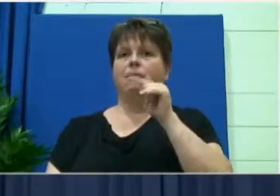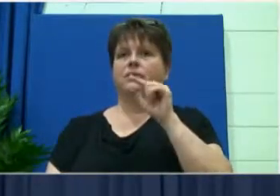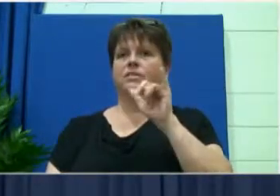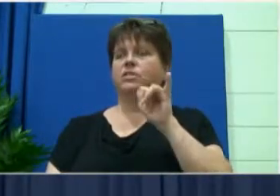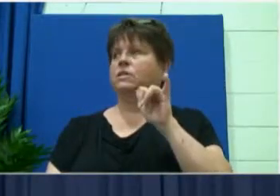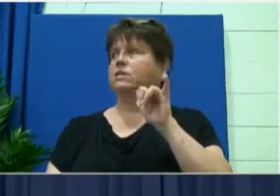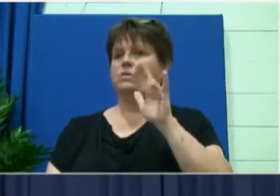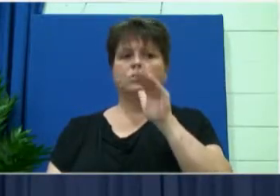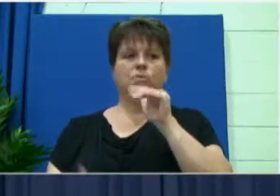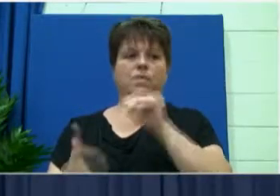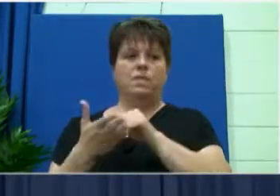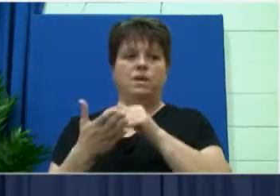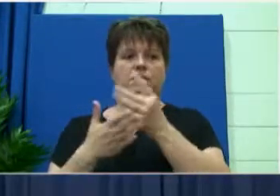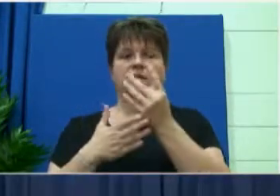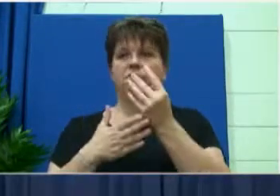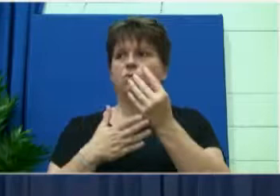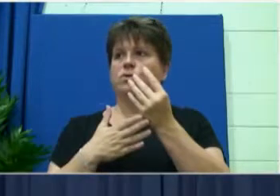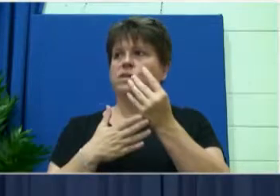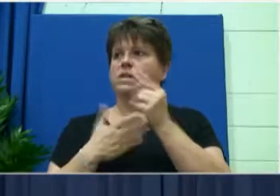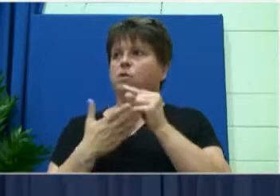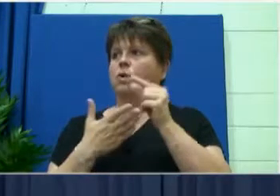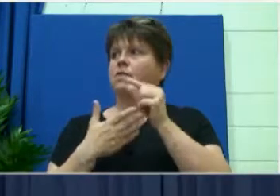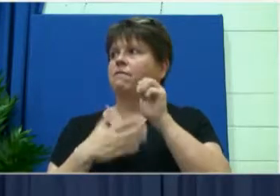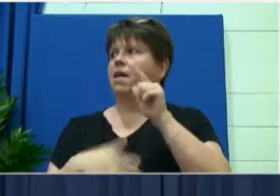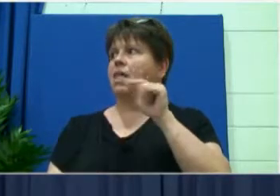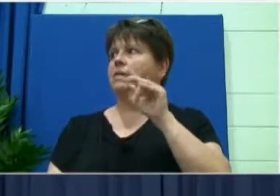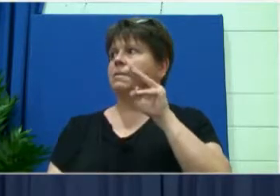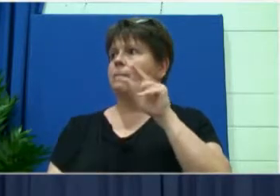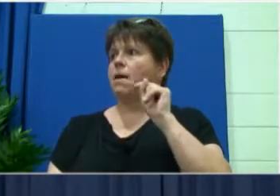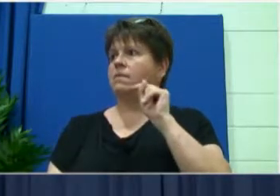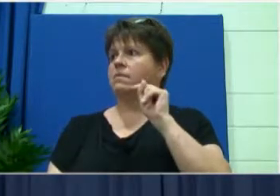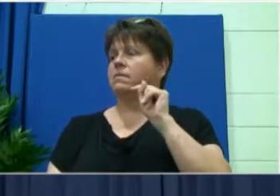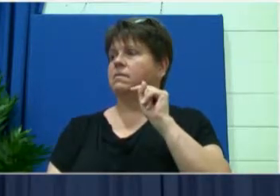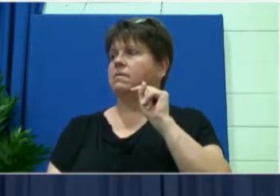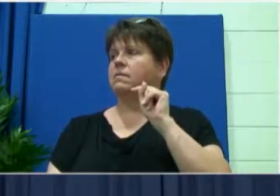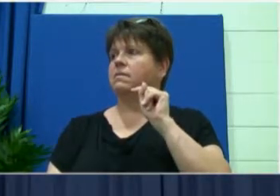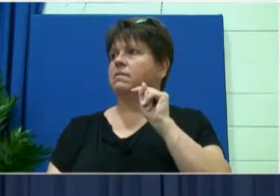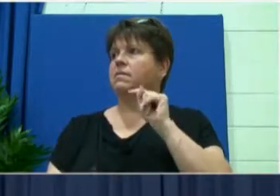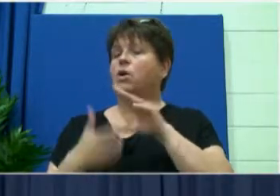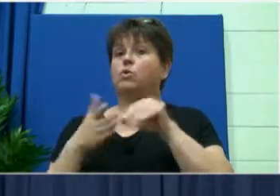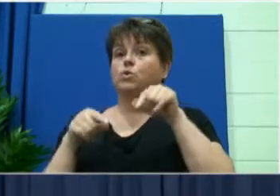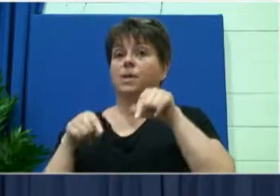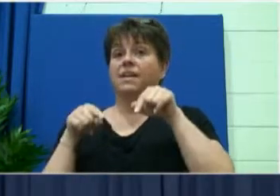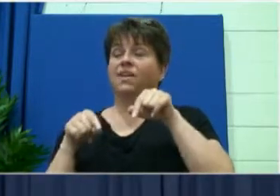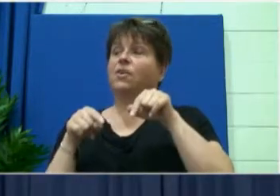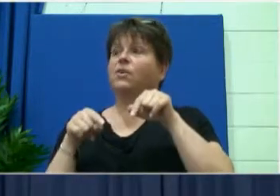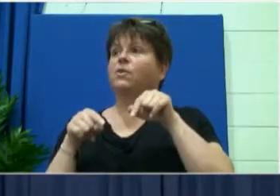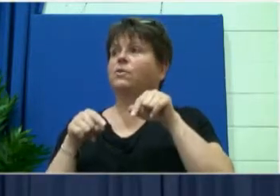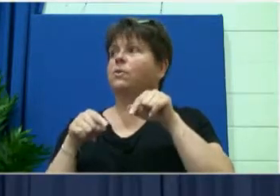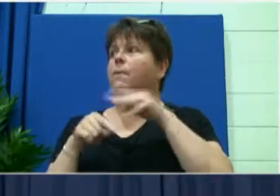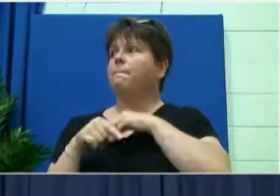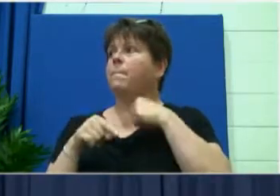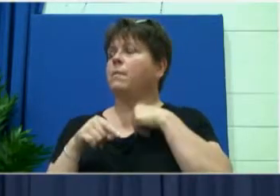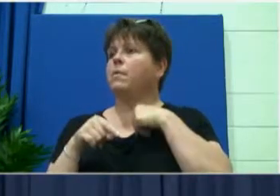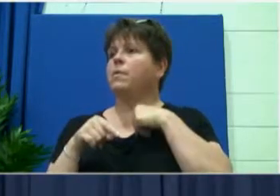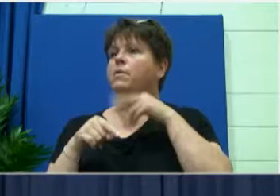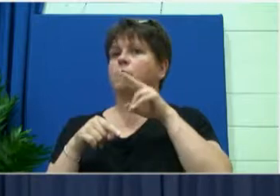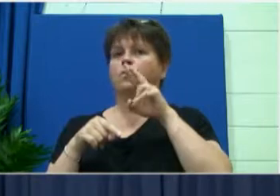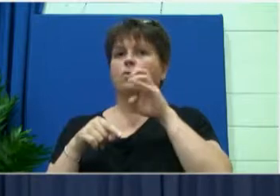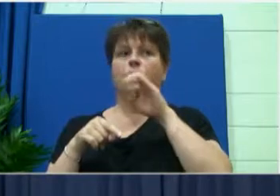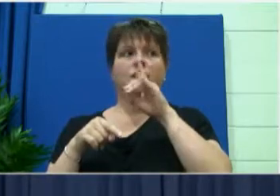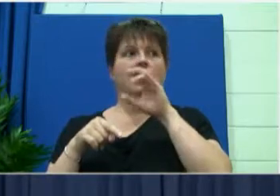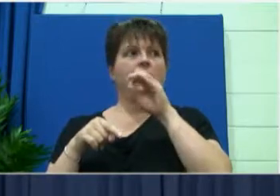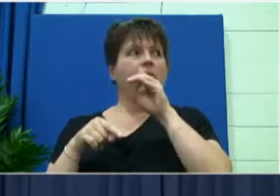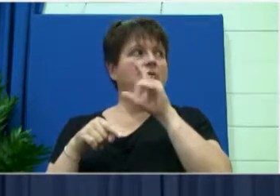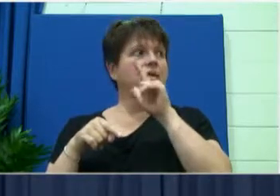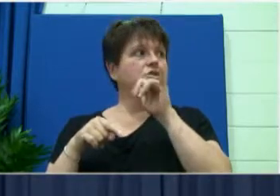is a 2013 graduate of Altamont High School. While a student at KC, she was a member of the Radiology